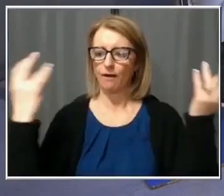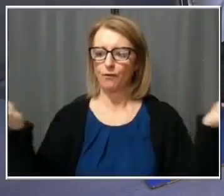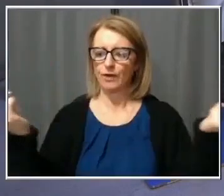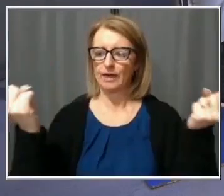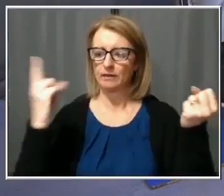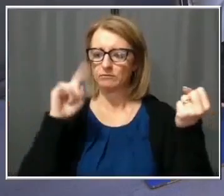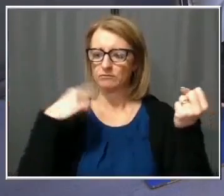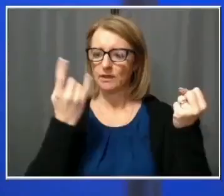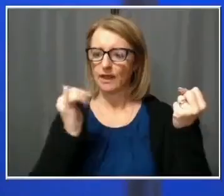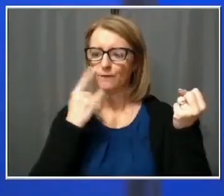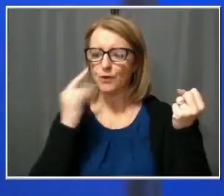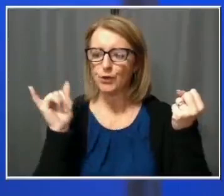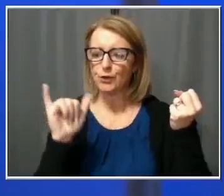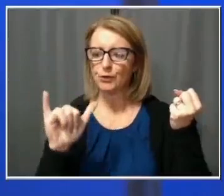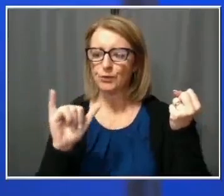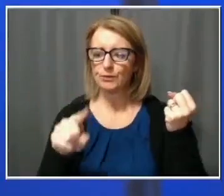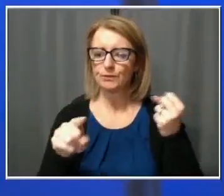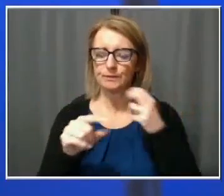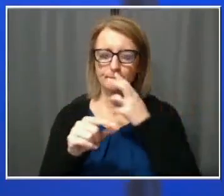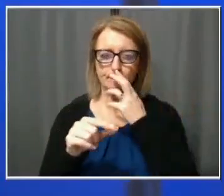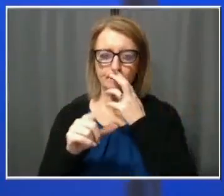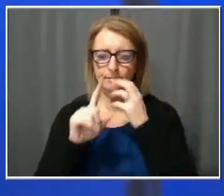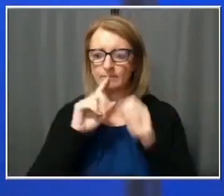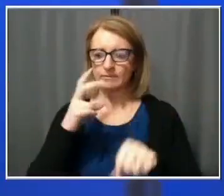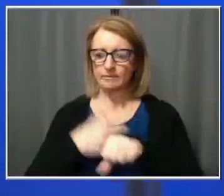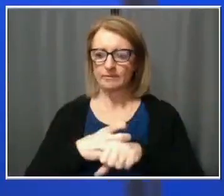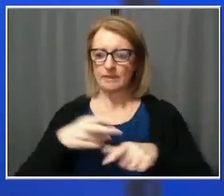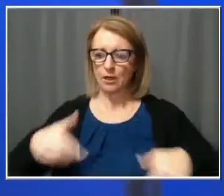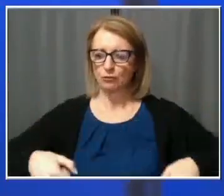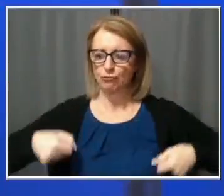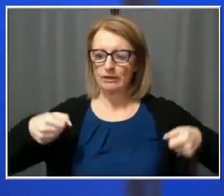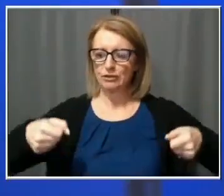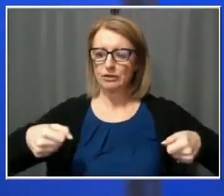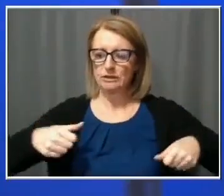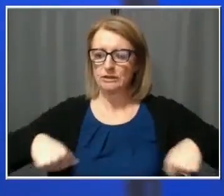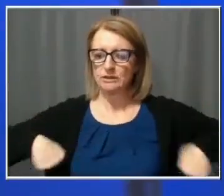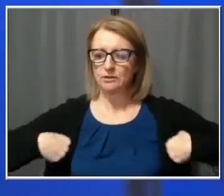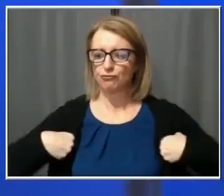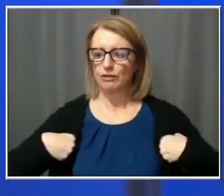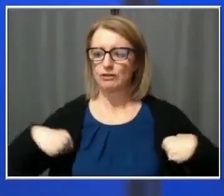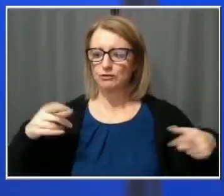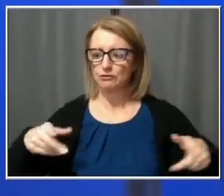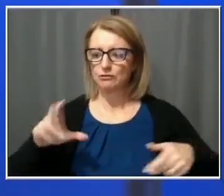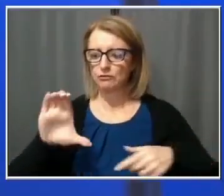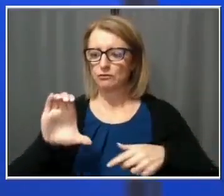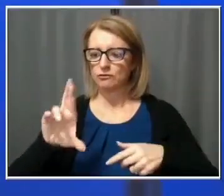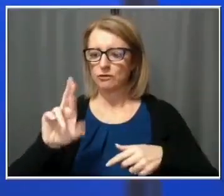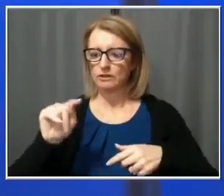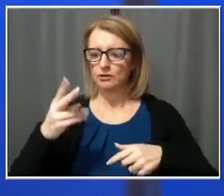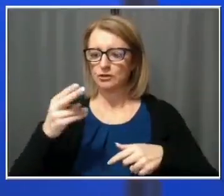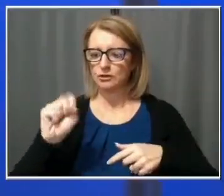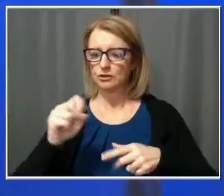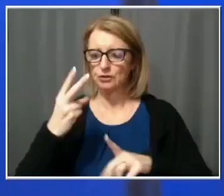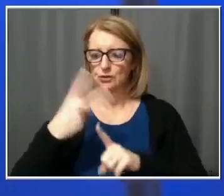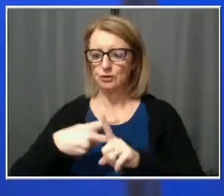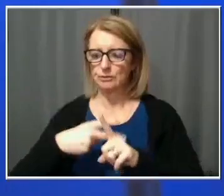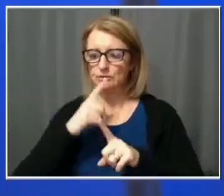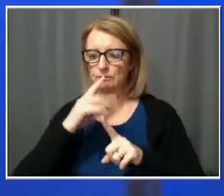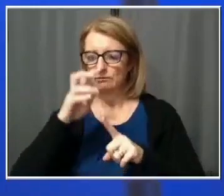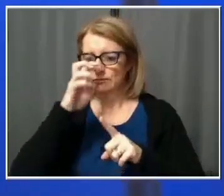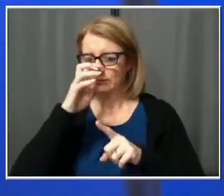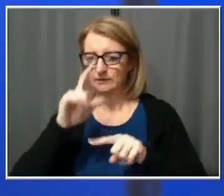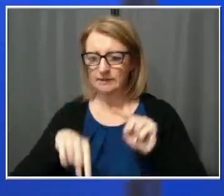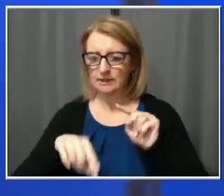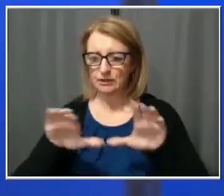you? Well, it was really hard. I had to be on crutches for 2 months, and they were all pretty strict with me. I wasn't allowed to do any